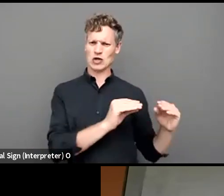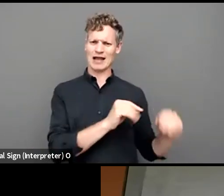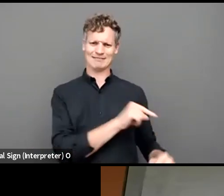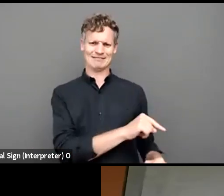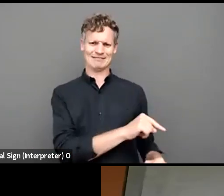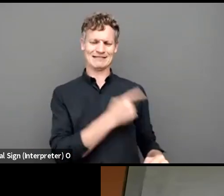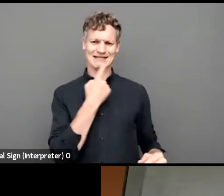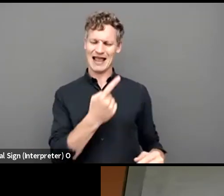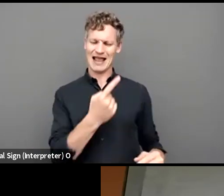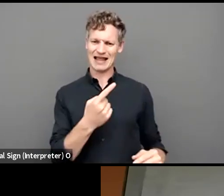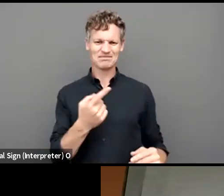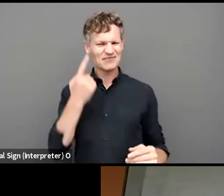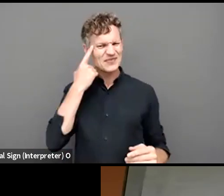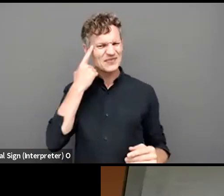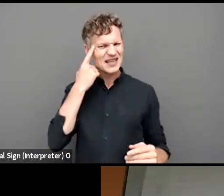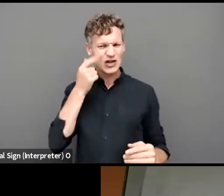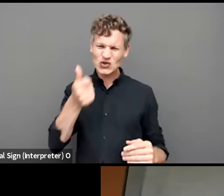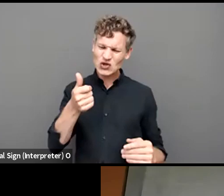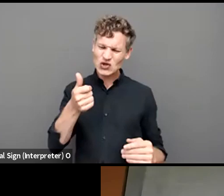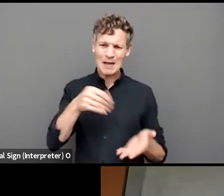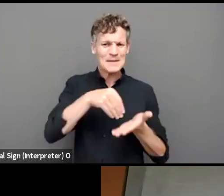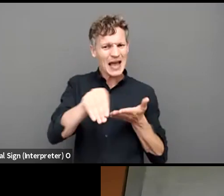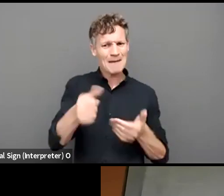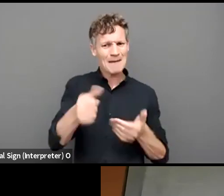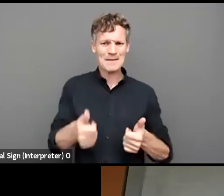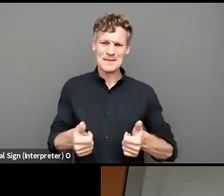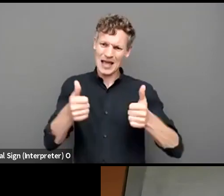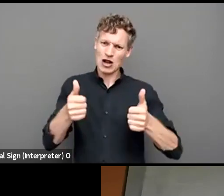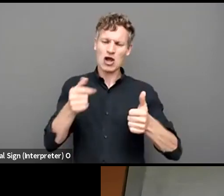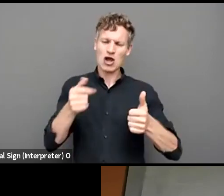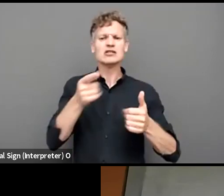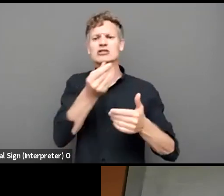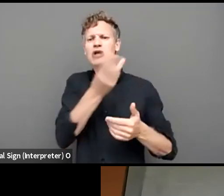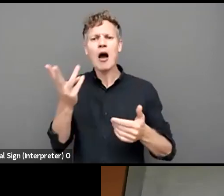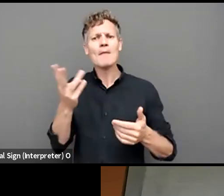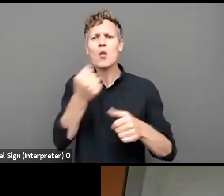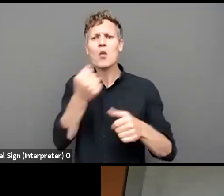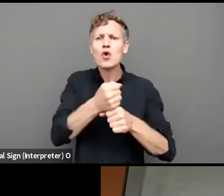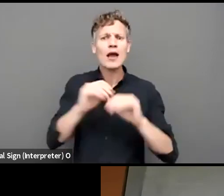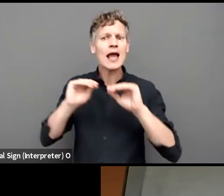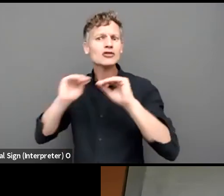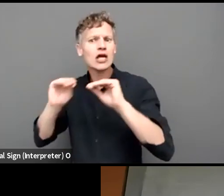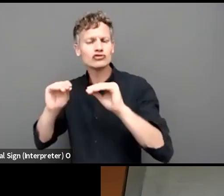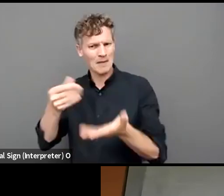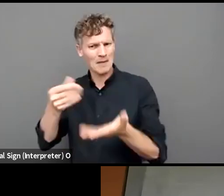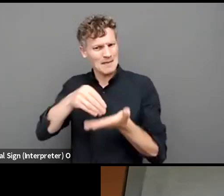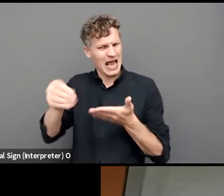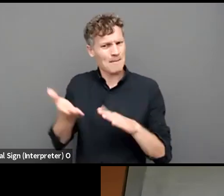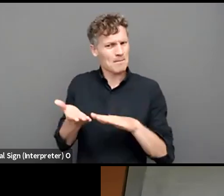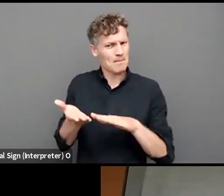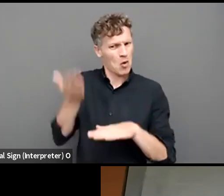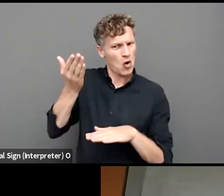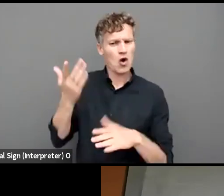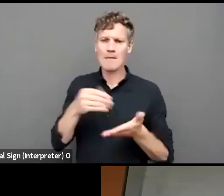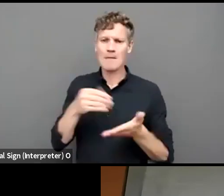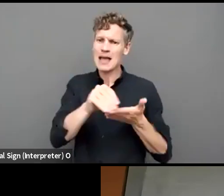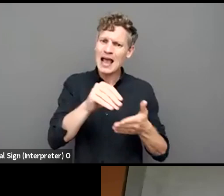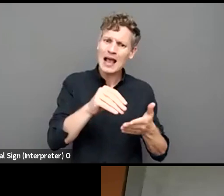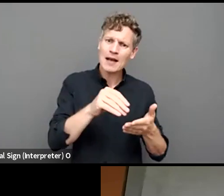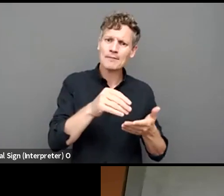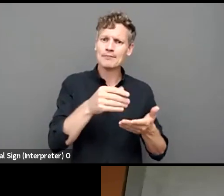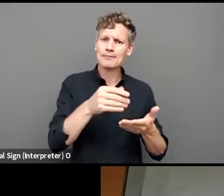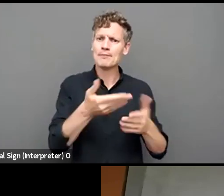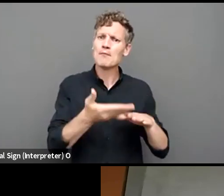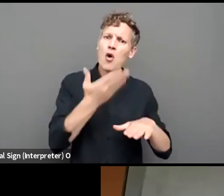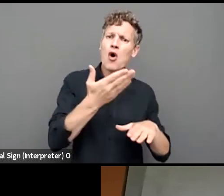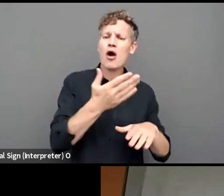about paying better for care and education jobs, and not just trying to push women into STEM? It's a